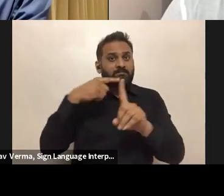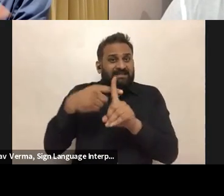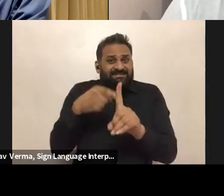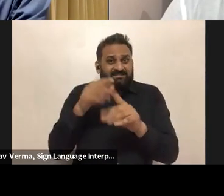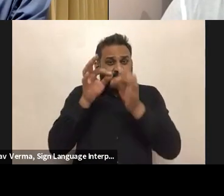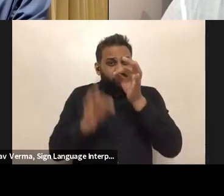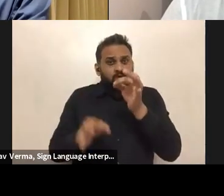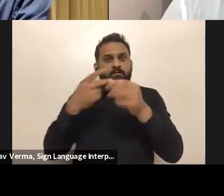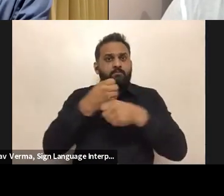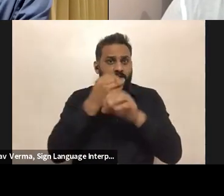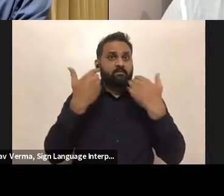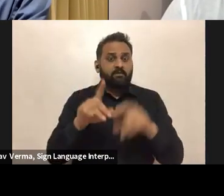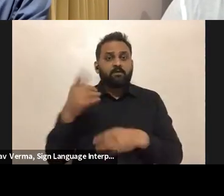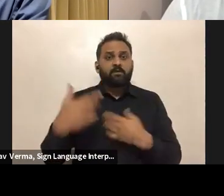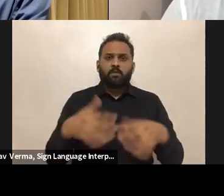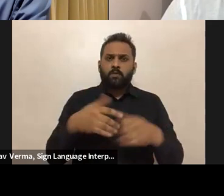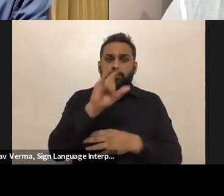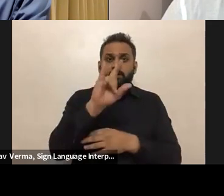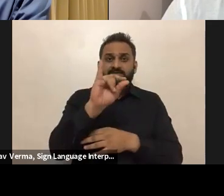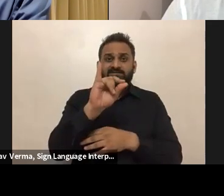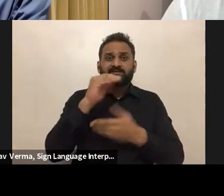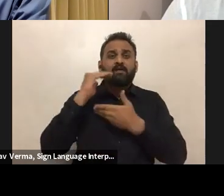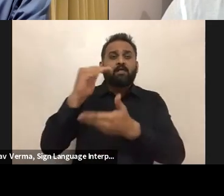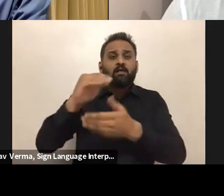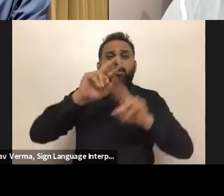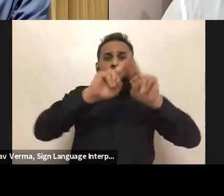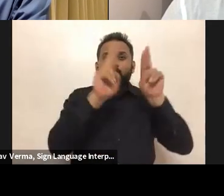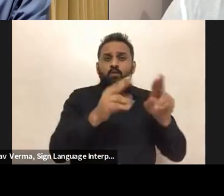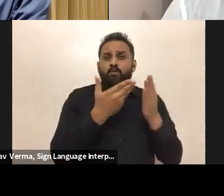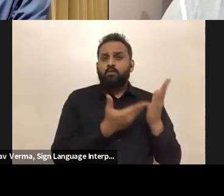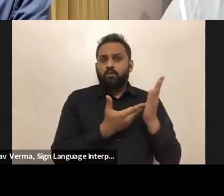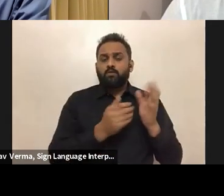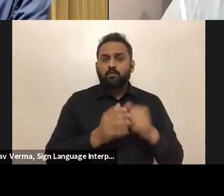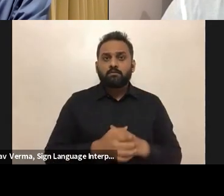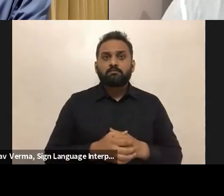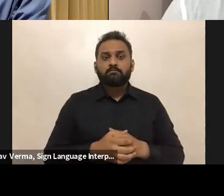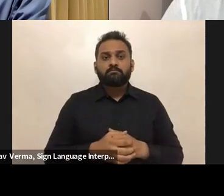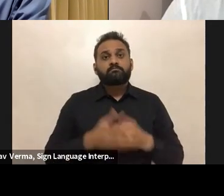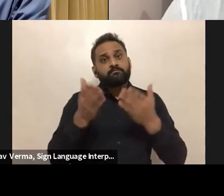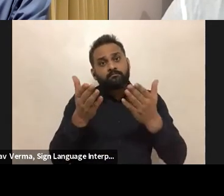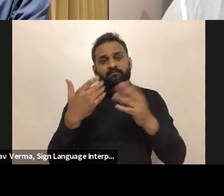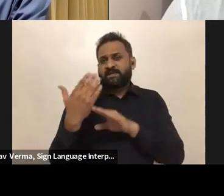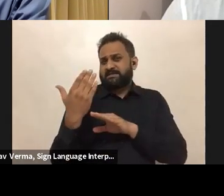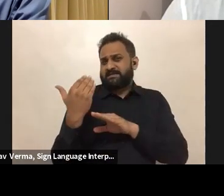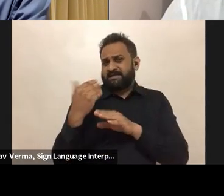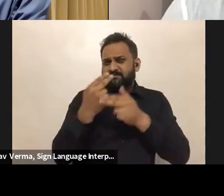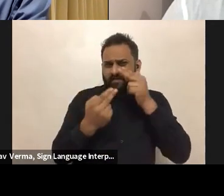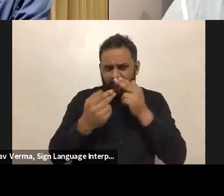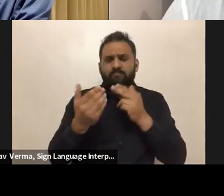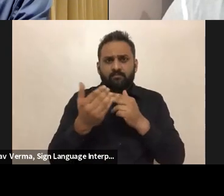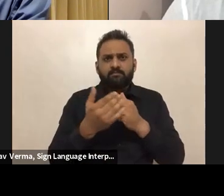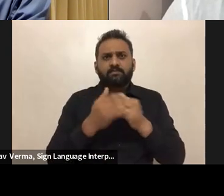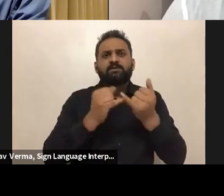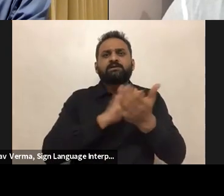film to win 60 international awards. Mabruk. Their most recent film, Shir Korma, which deals